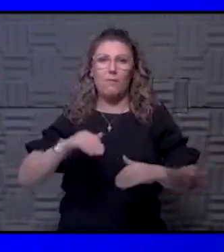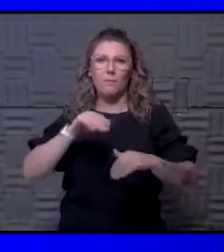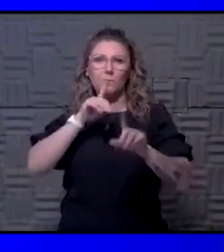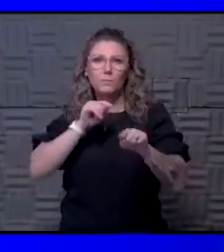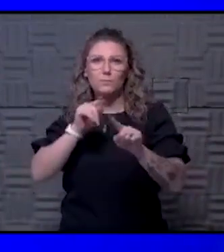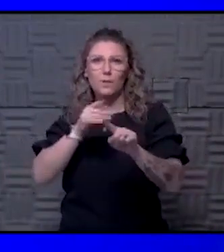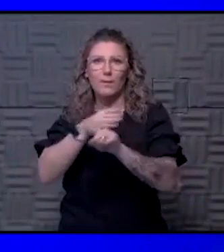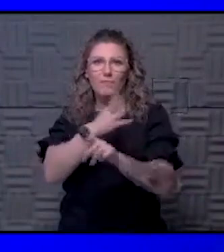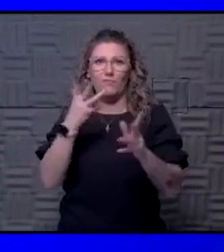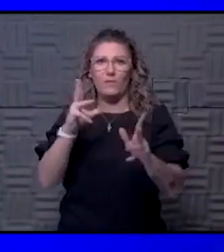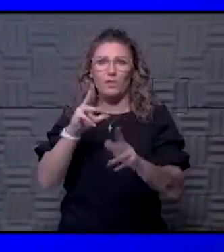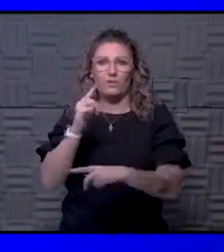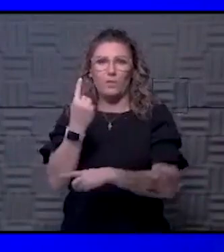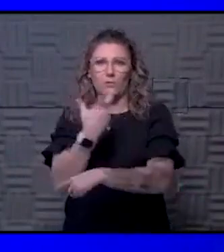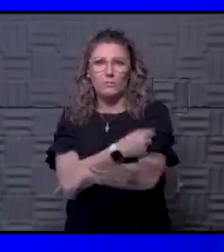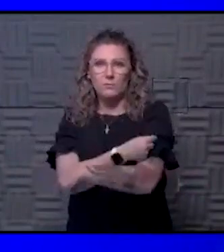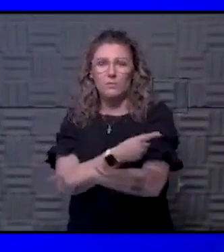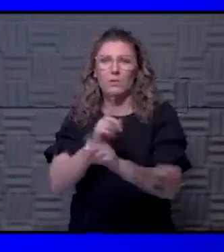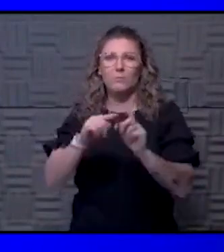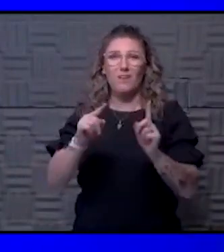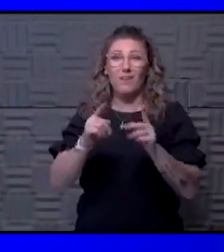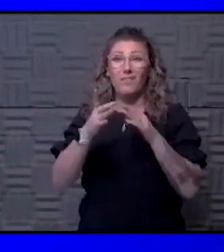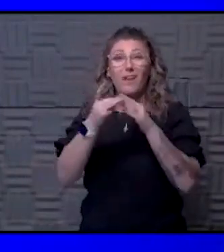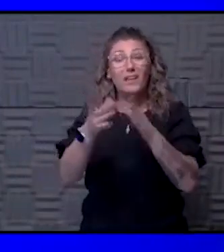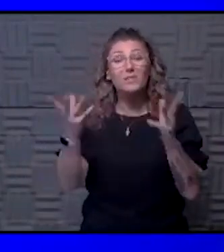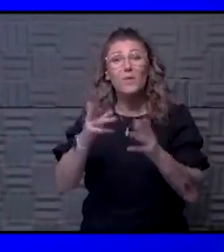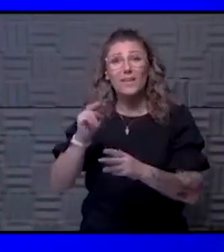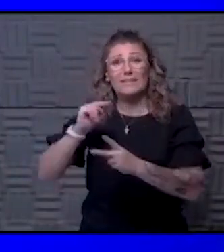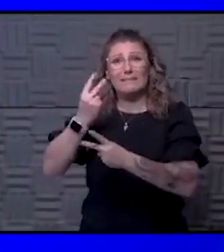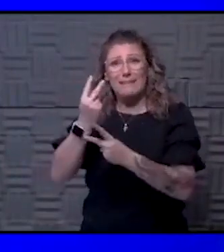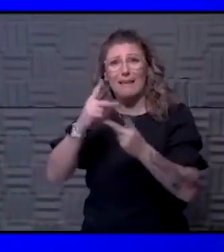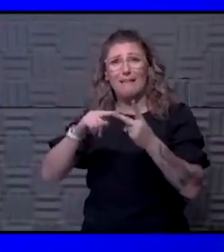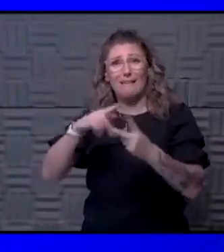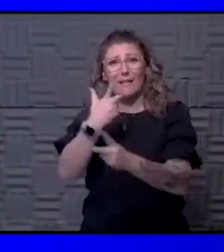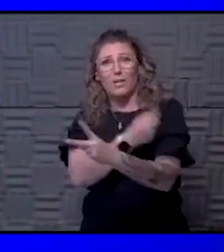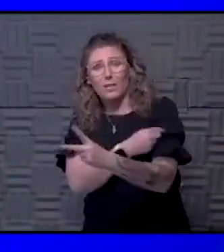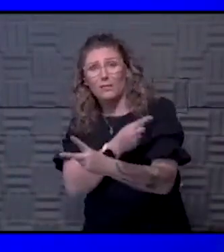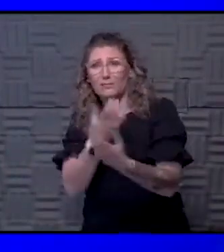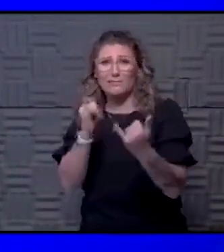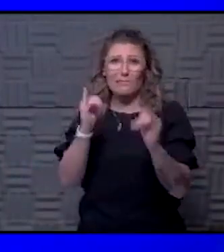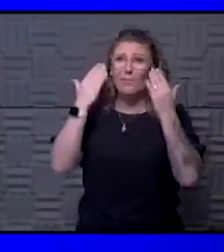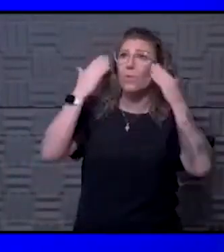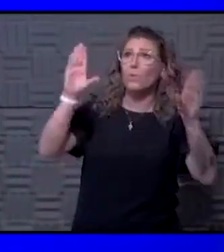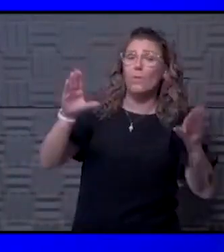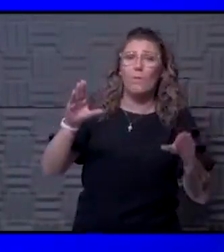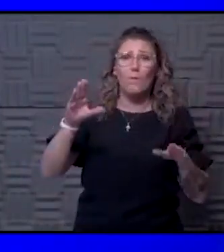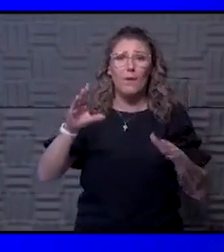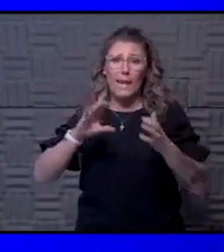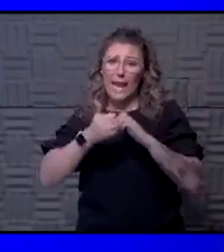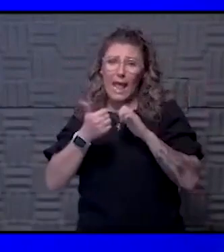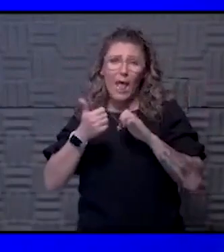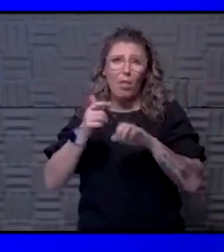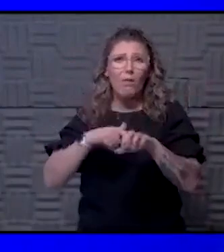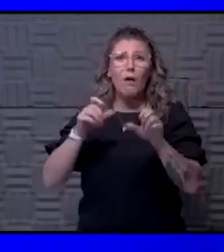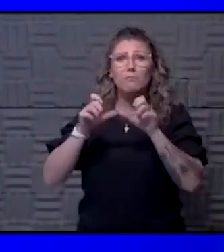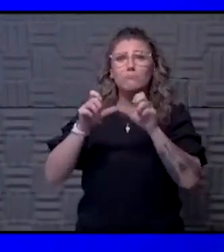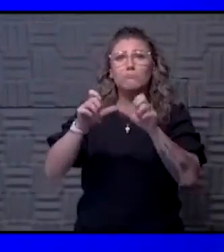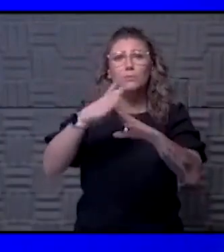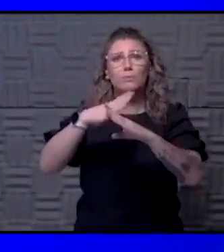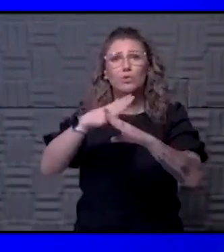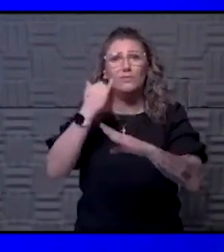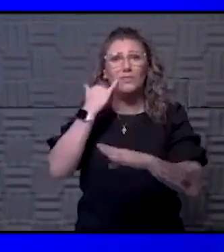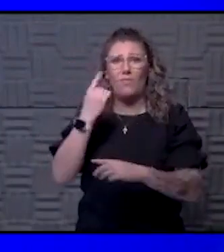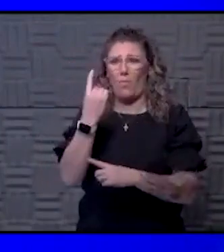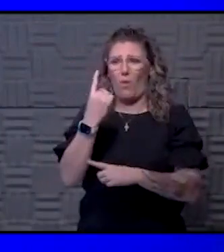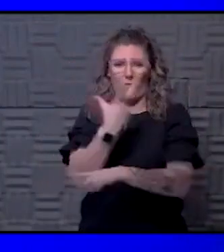dose. But again, the guidance is still to get that second dose because we still don't know what will happen and how long you will have that immunity if you just get